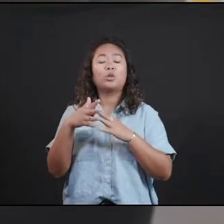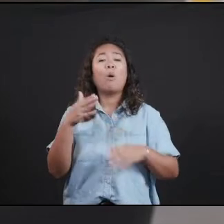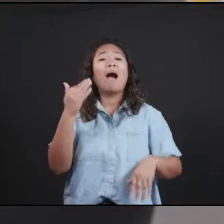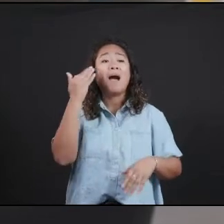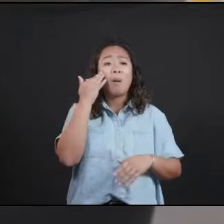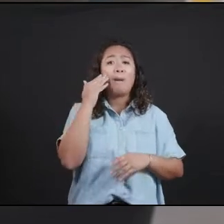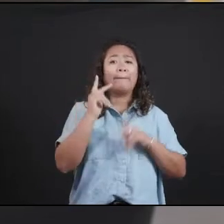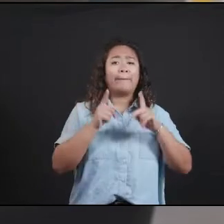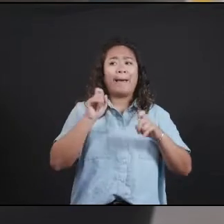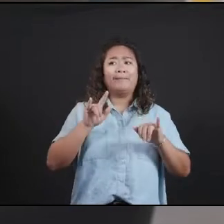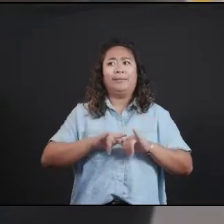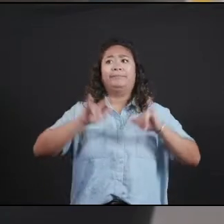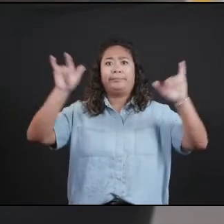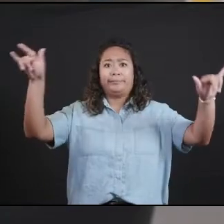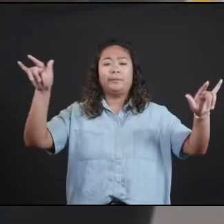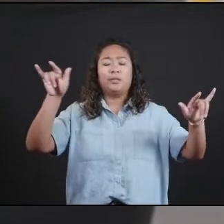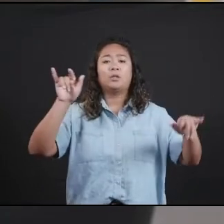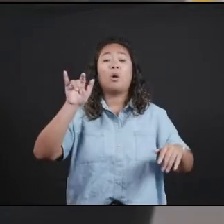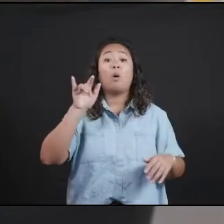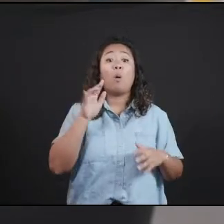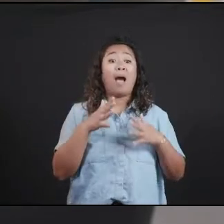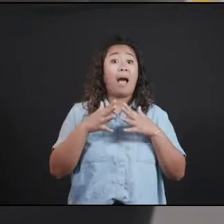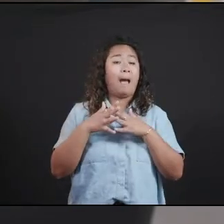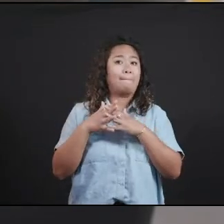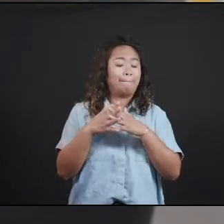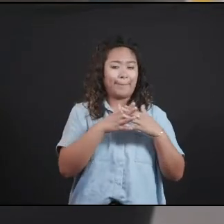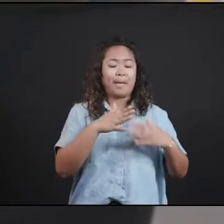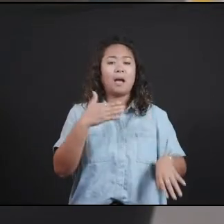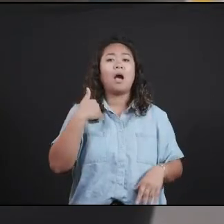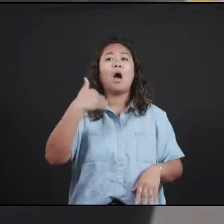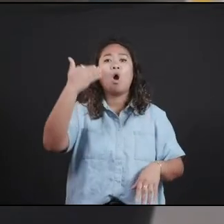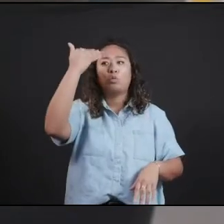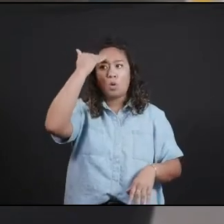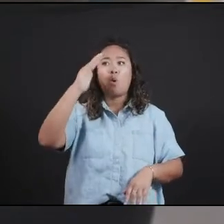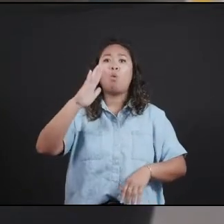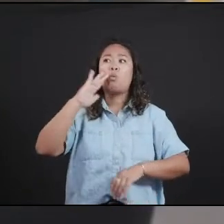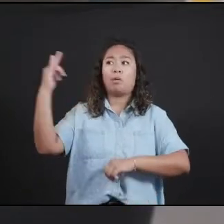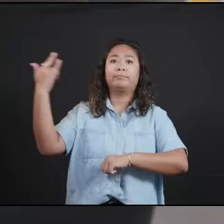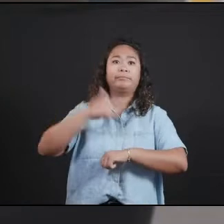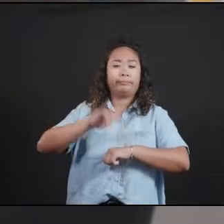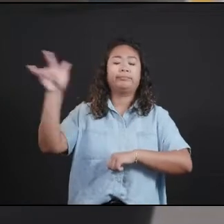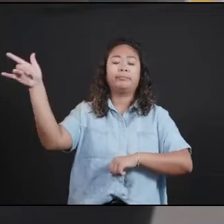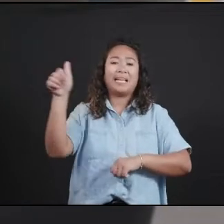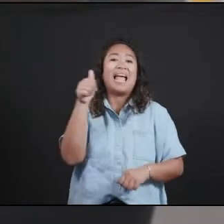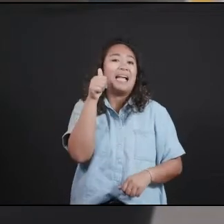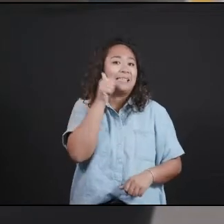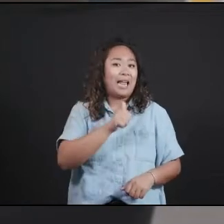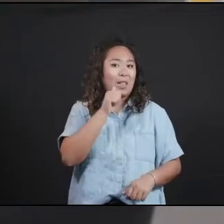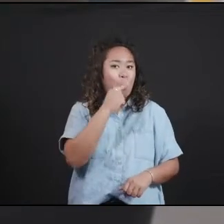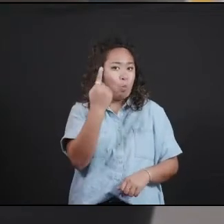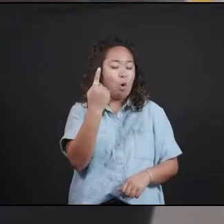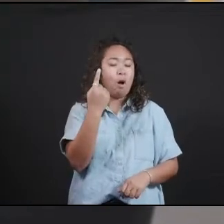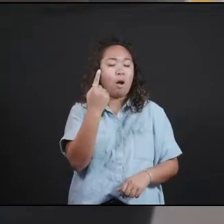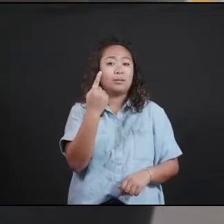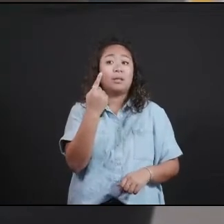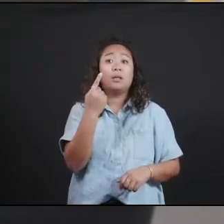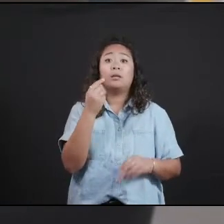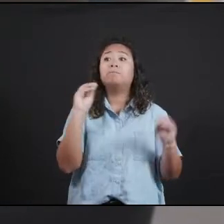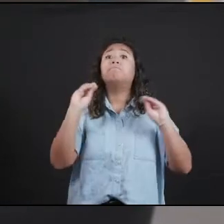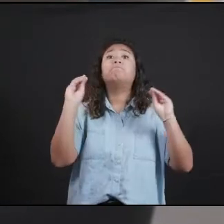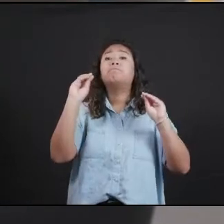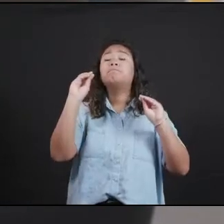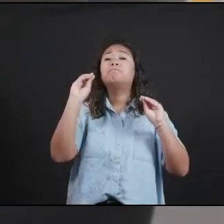I know several people are trying to get out of the territory, and many flights have been canceled. Yeah. Are all flights canceled